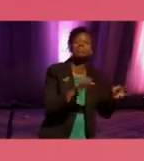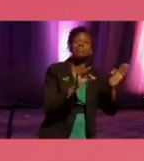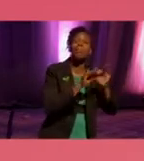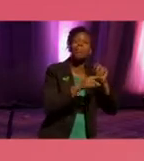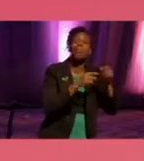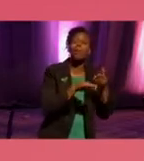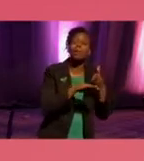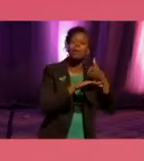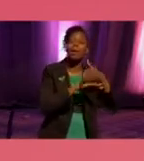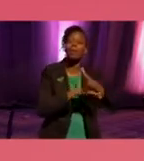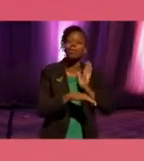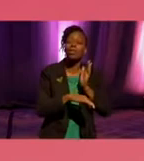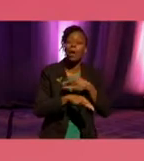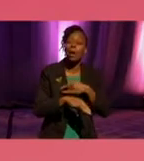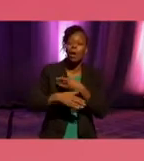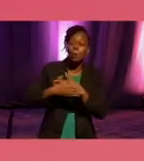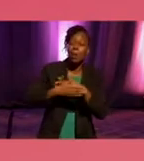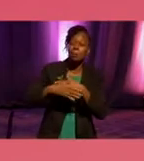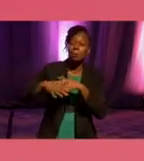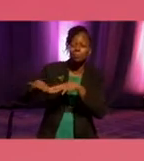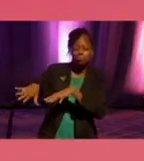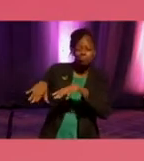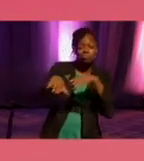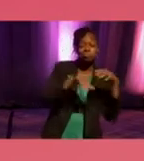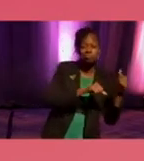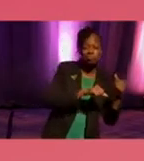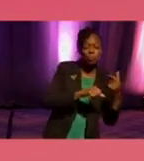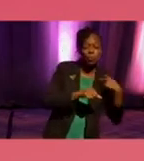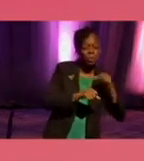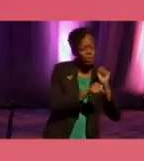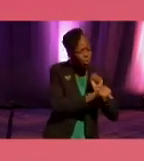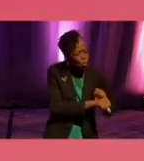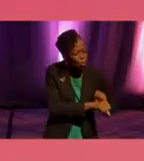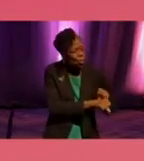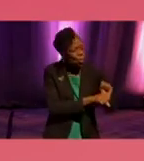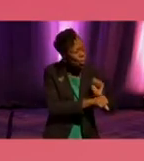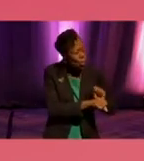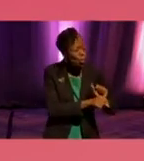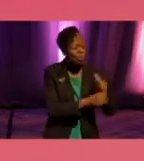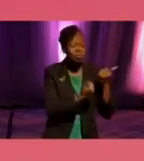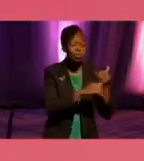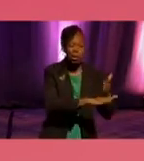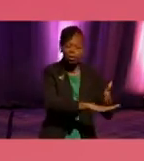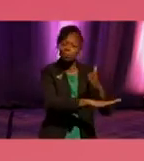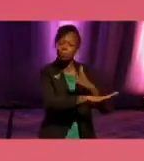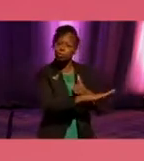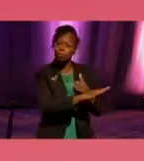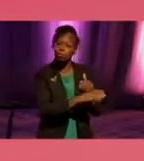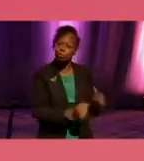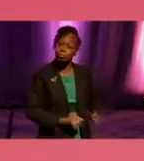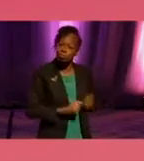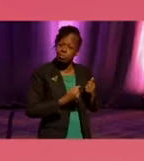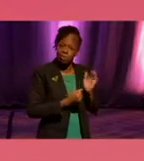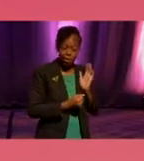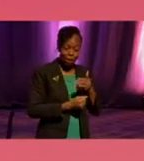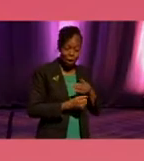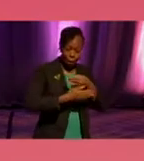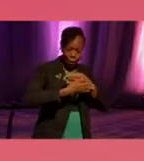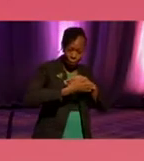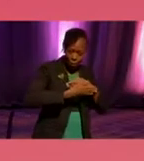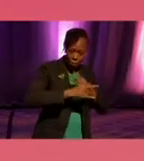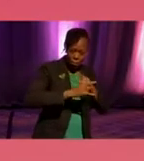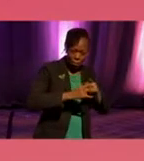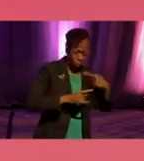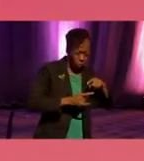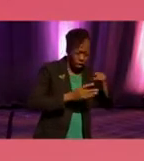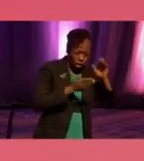discharged. We go through a lot of work to really improve the survival of our ill infants, but we are just a small part of that child's life.